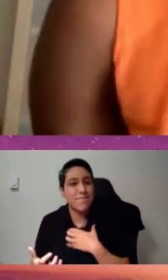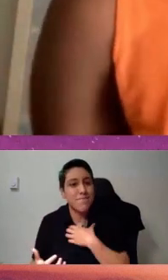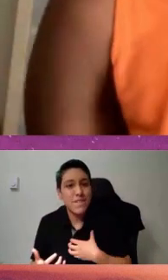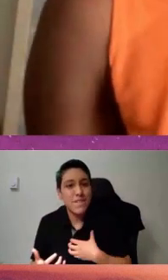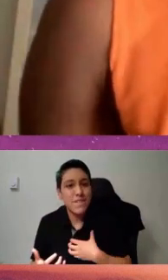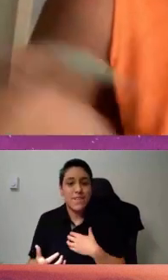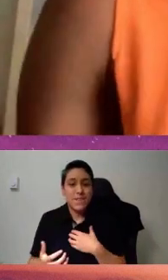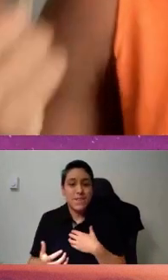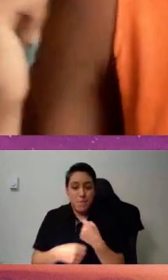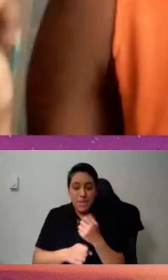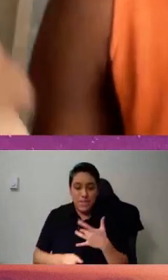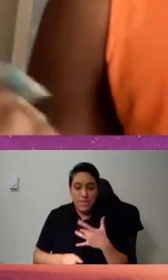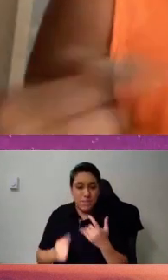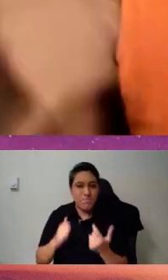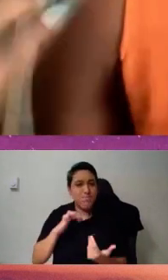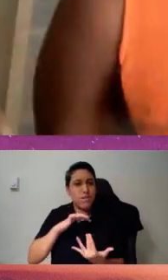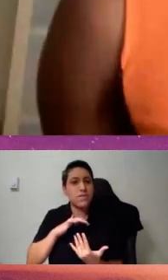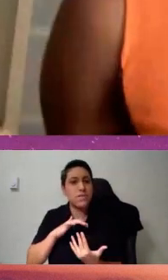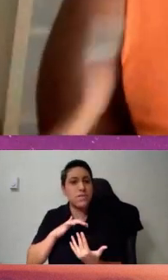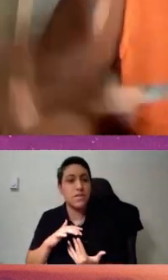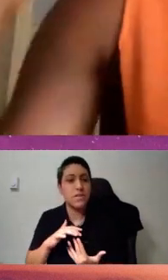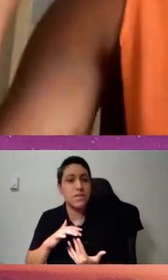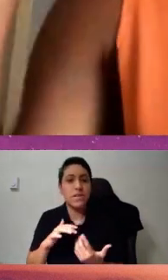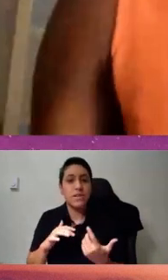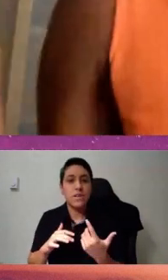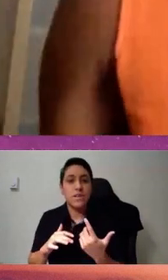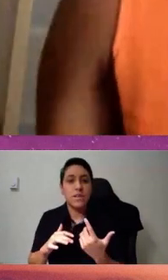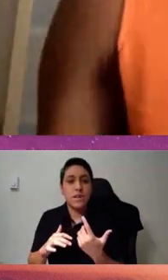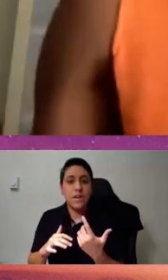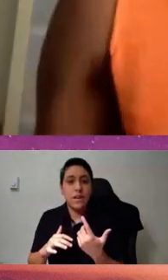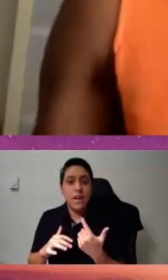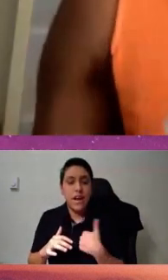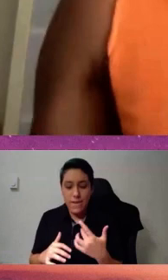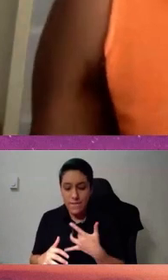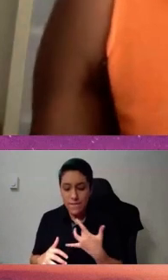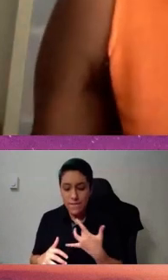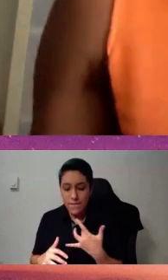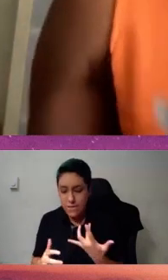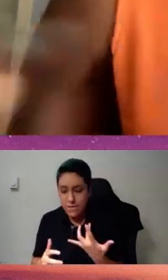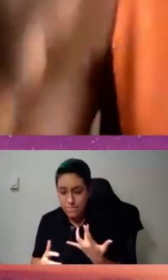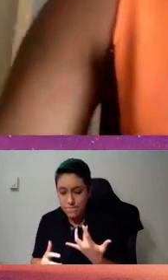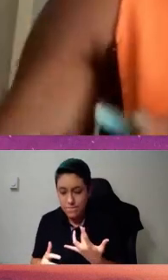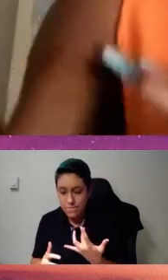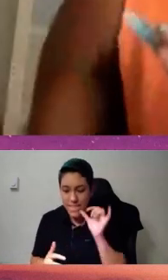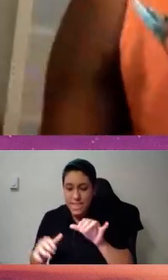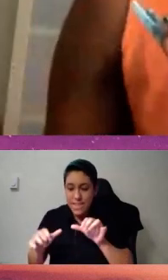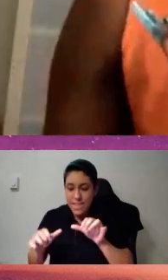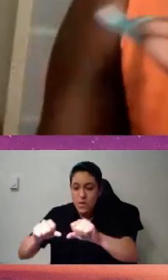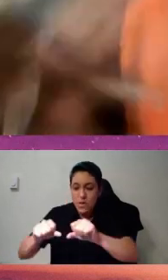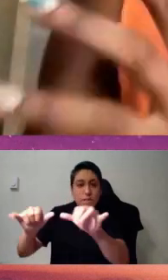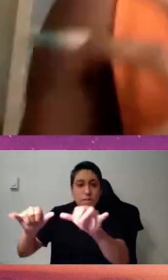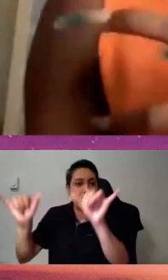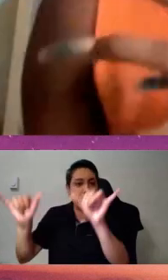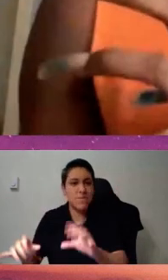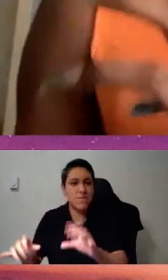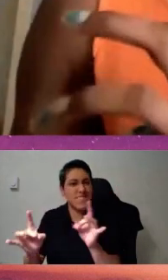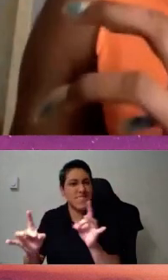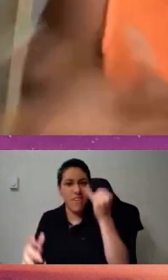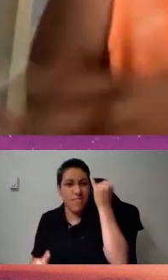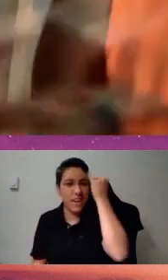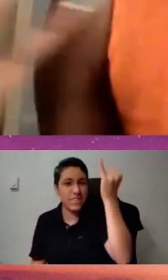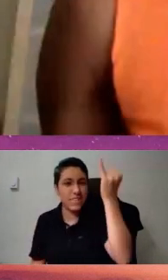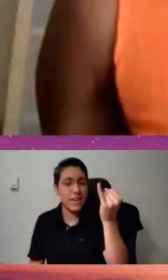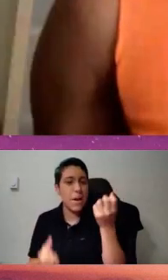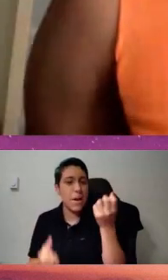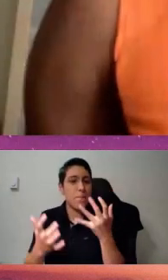me, how colonialism was this horrible idea that a bunch of white folks